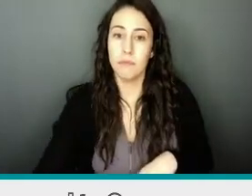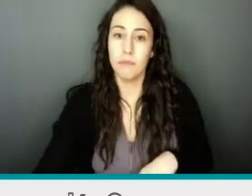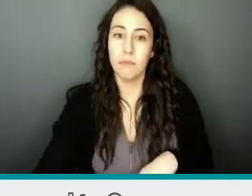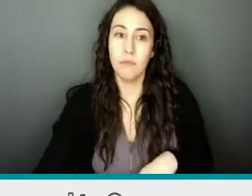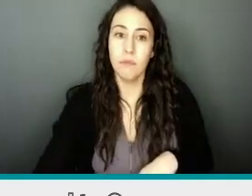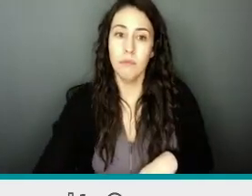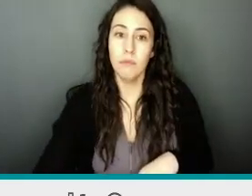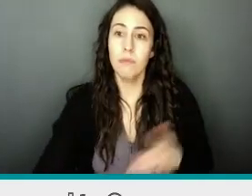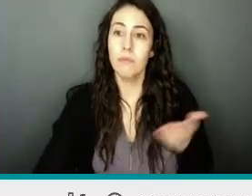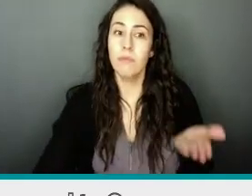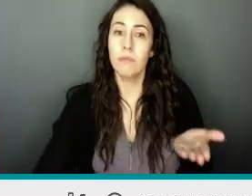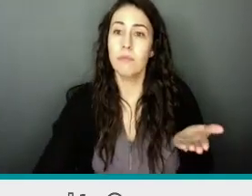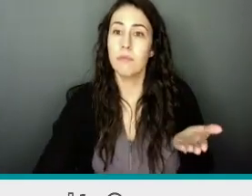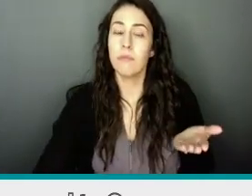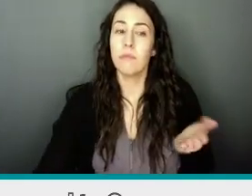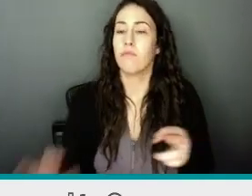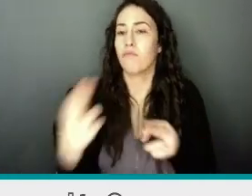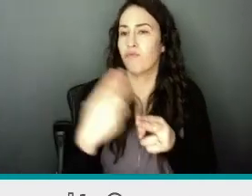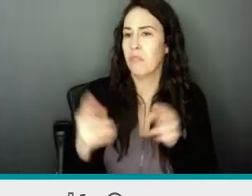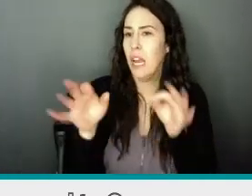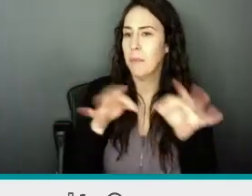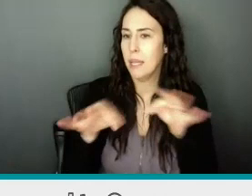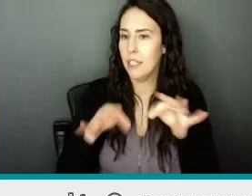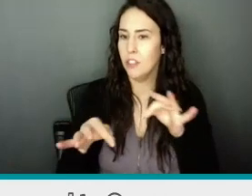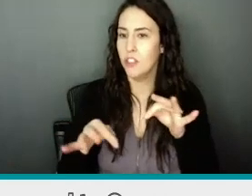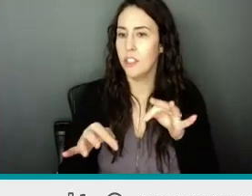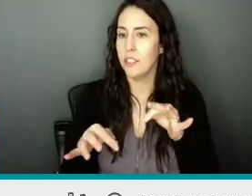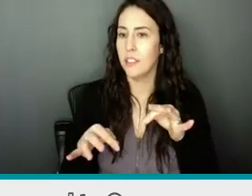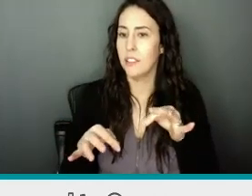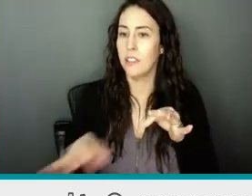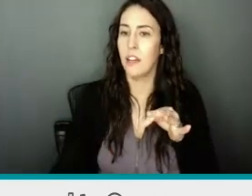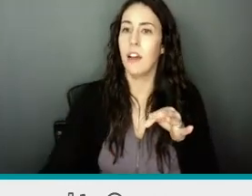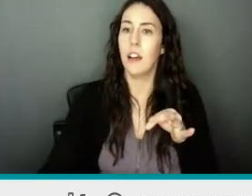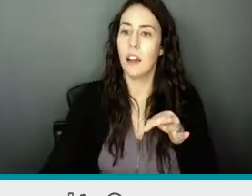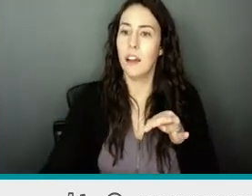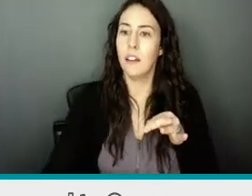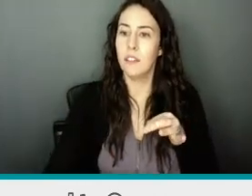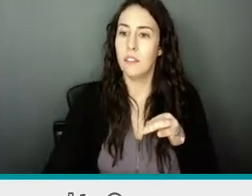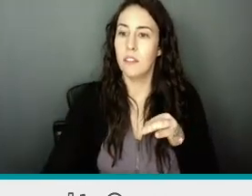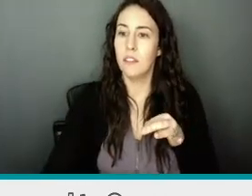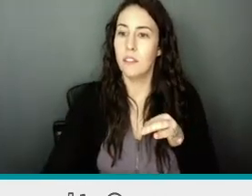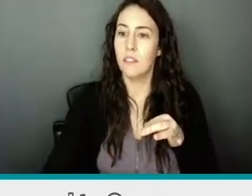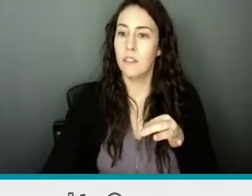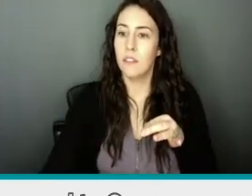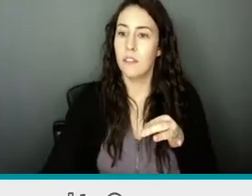jump into this, just a quick explanation of kind of main kind of access points. What we're going to be